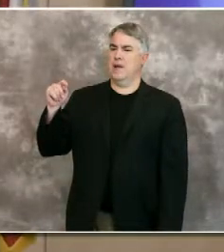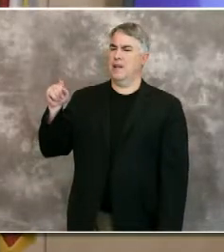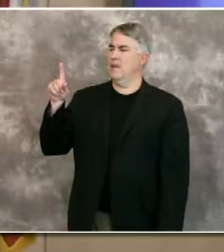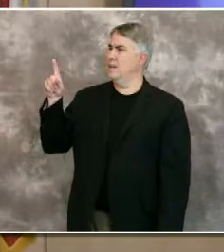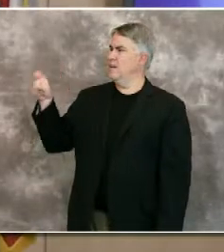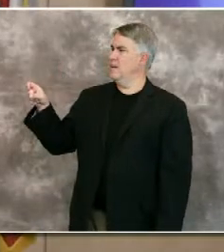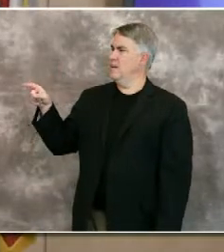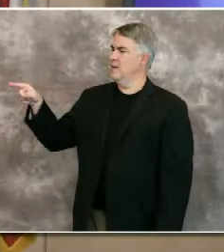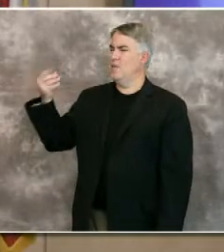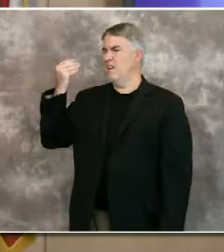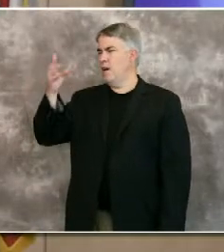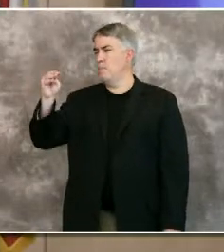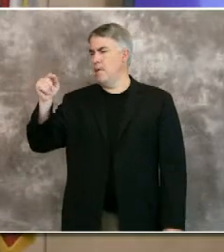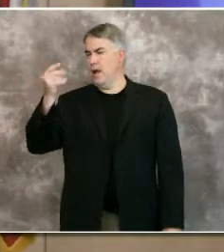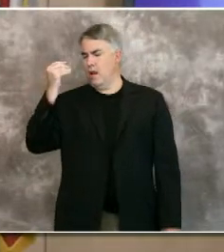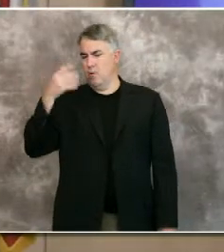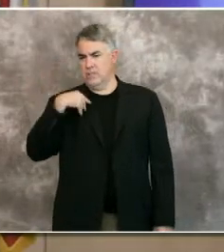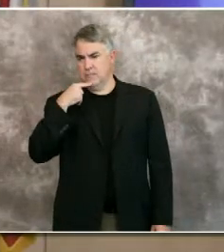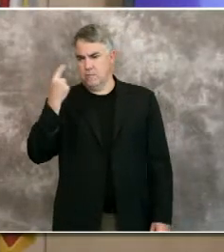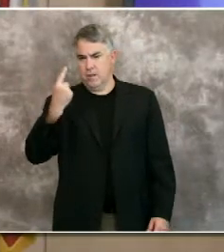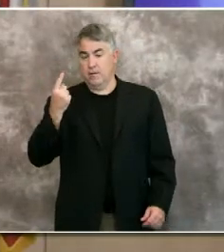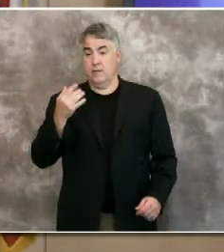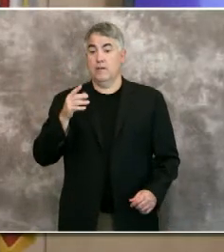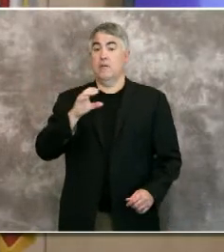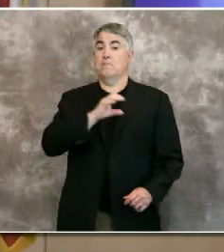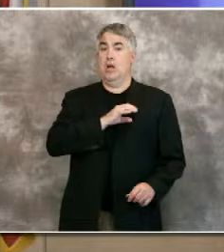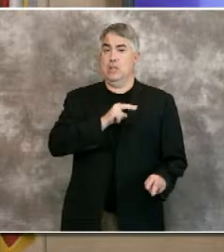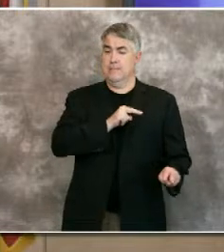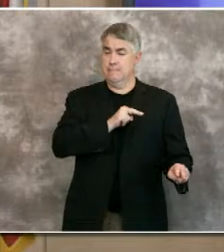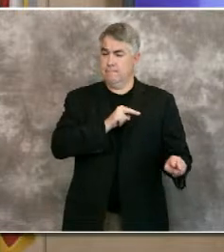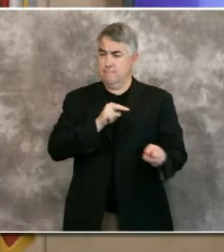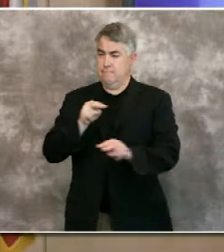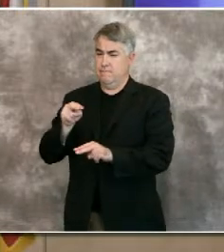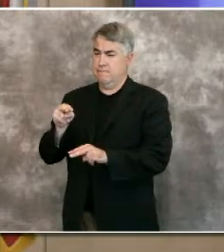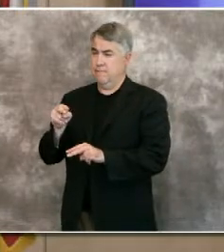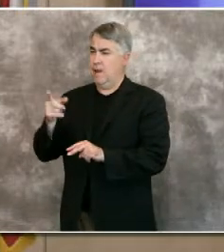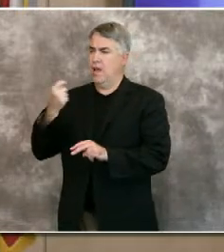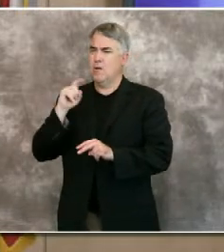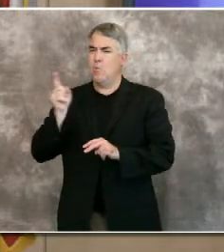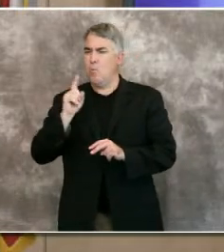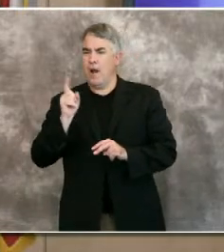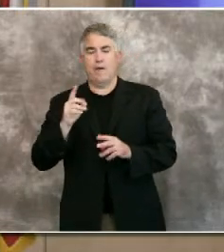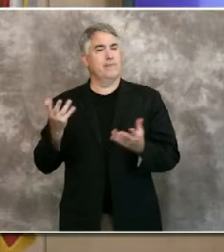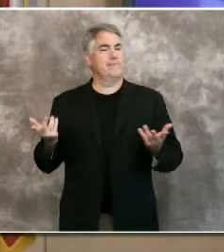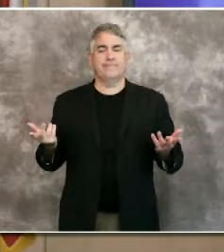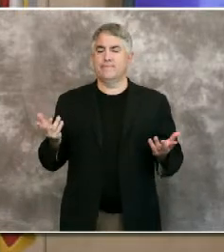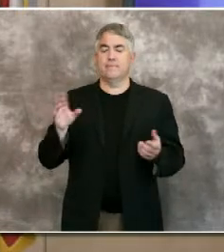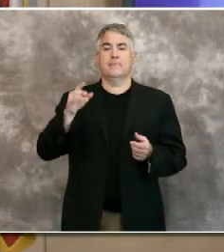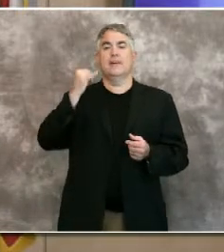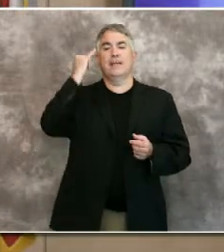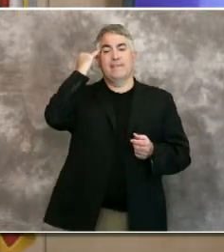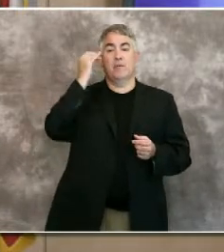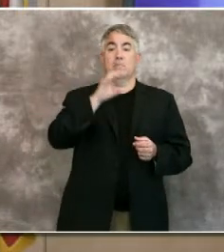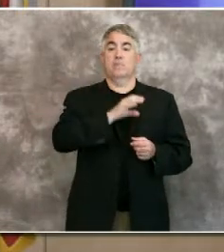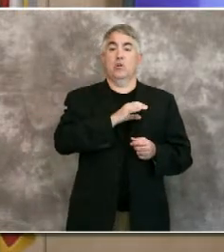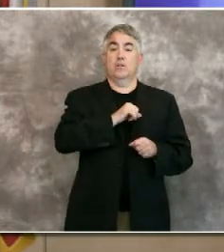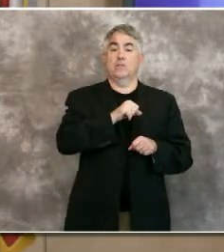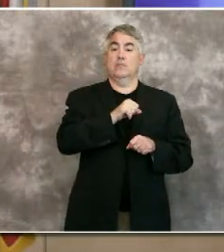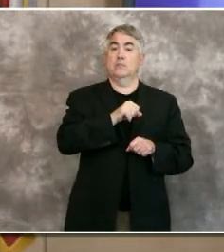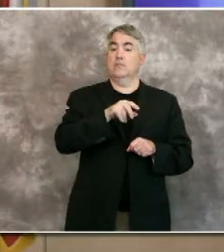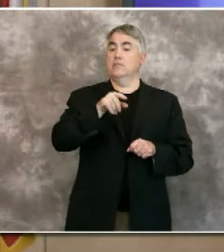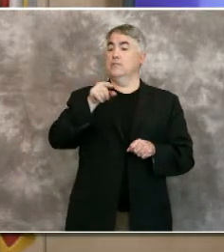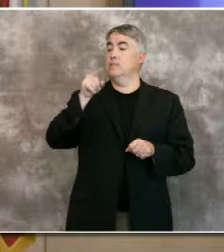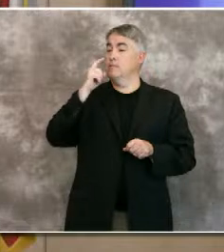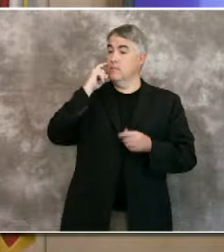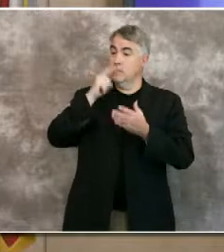talked about targeted enforcement, I think what we're referencing there is if we see individual entities that are specifically very